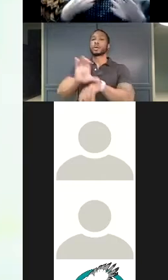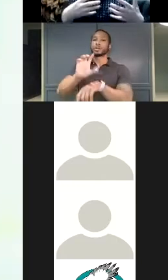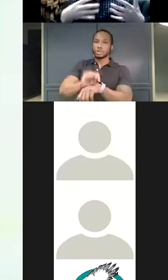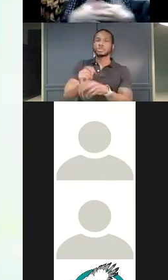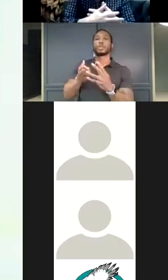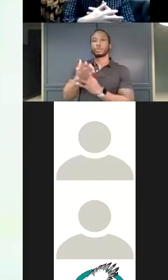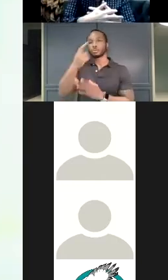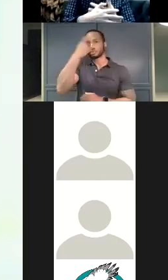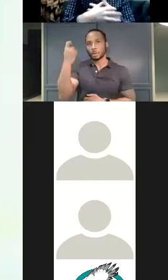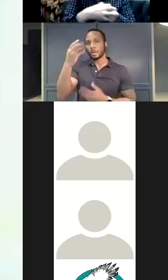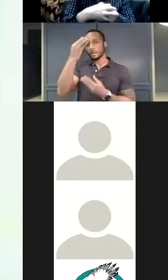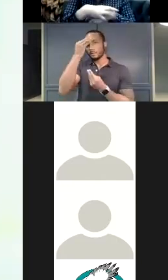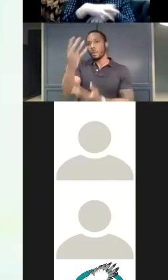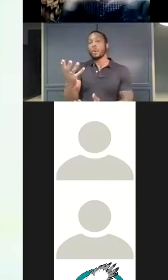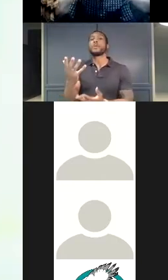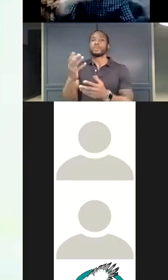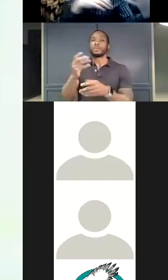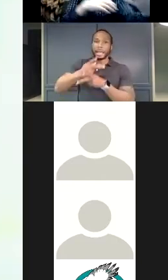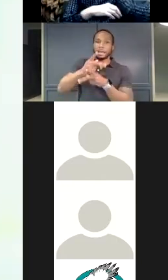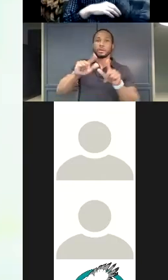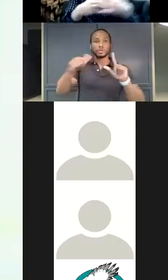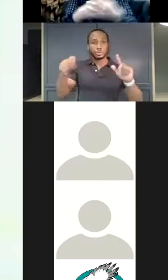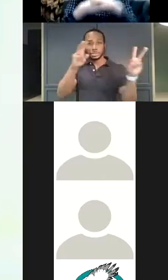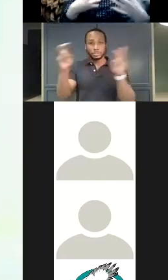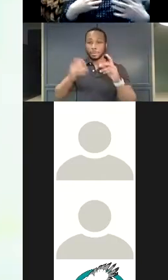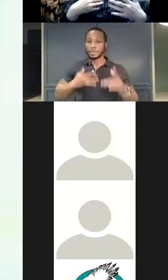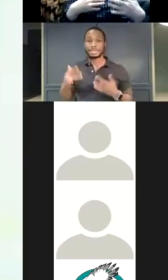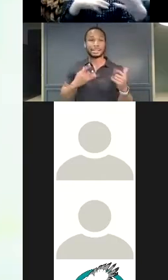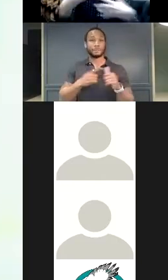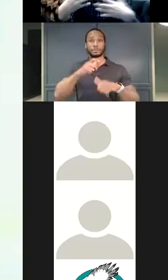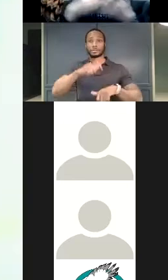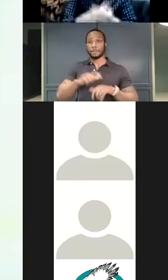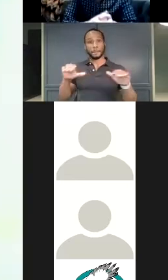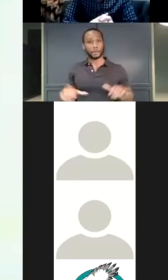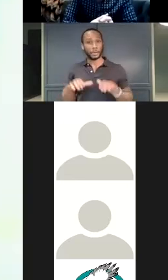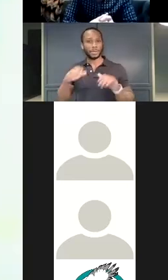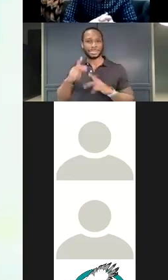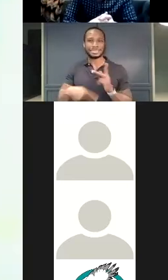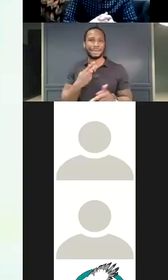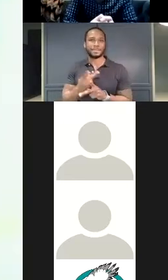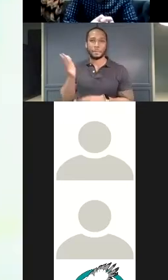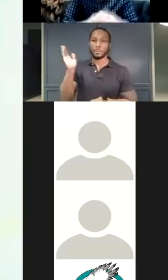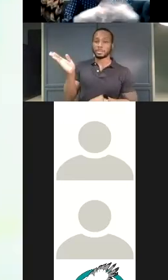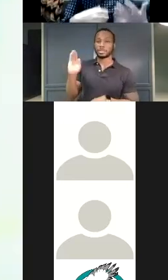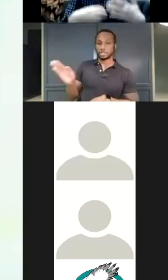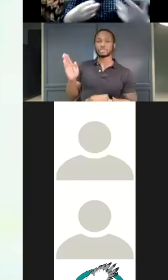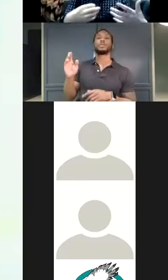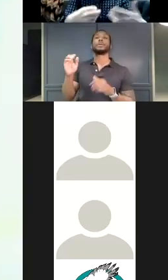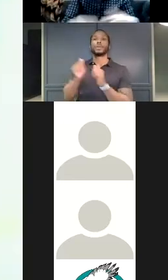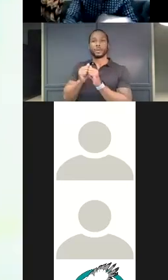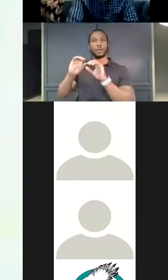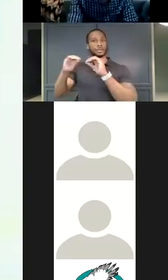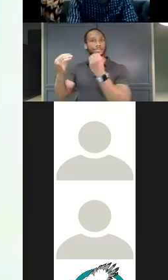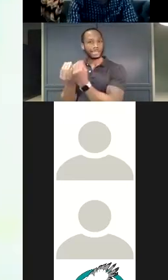and LGBTQ issues, and I'm excited that this is the first time I've done this kind of presentation to an organization, although it's very